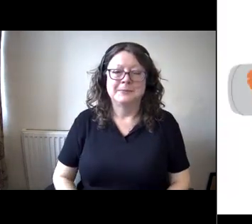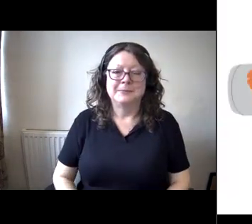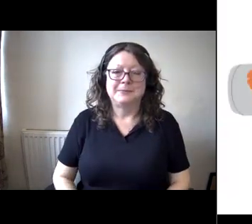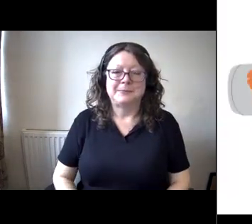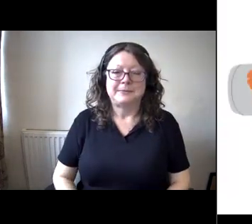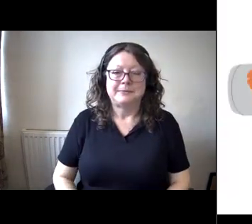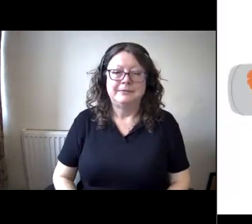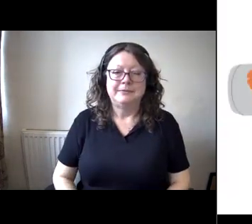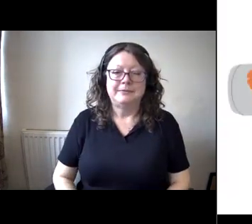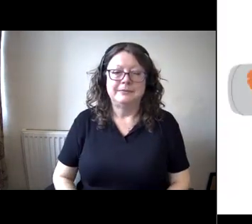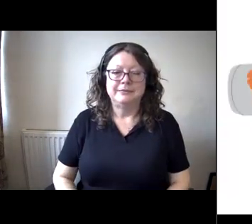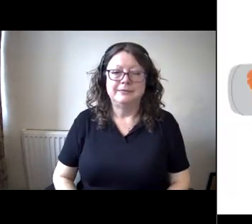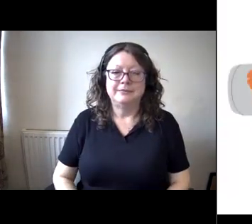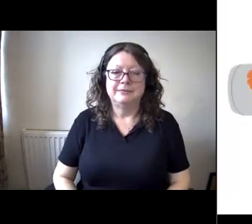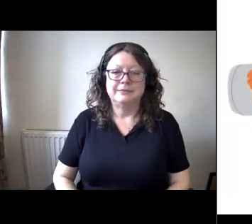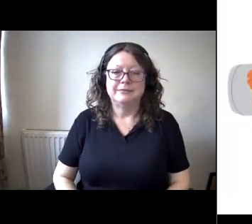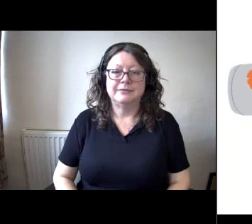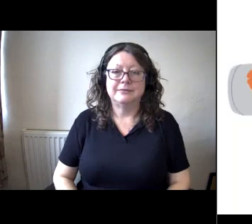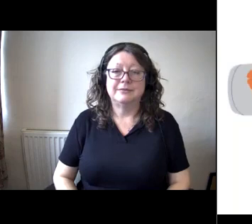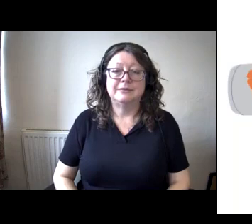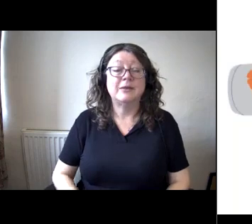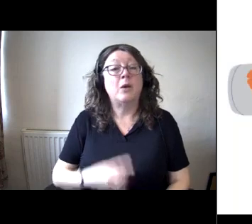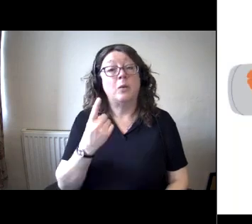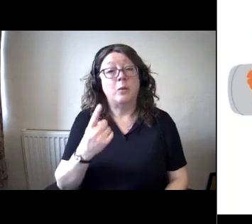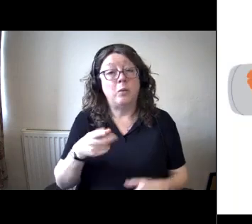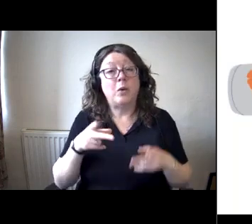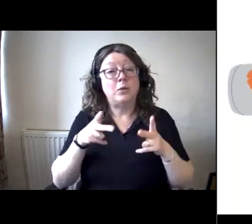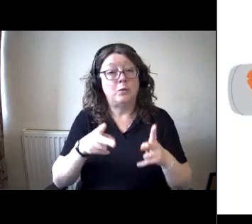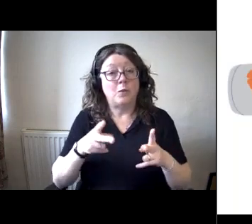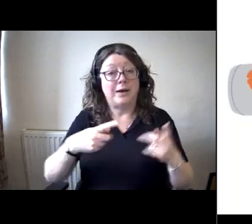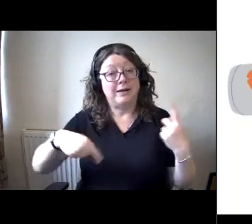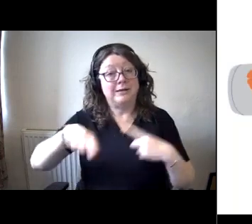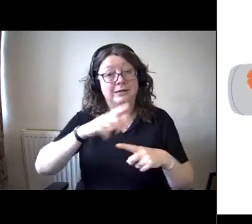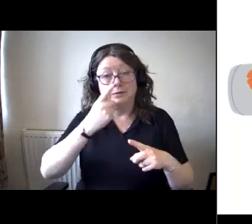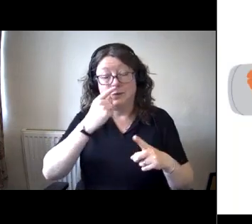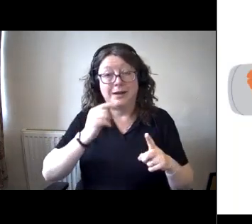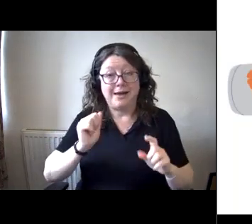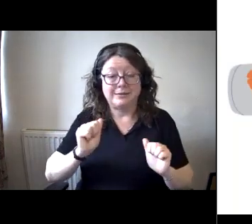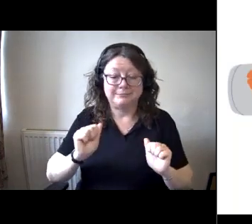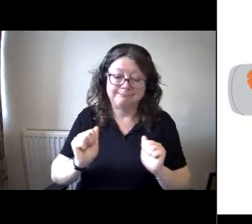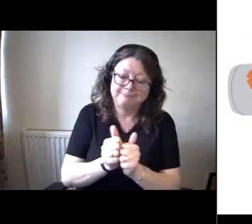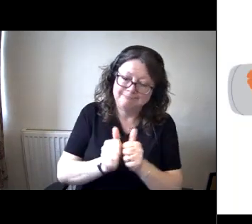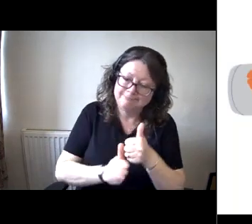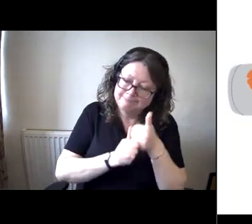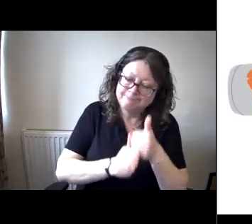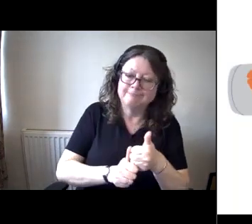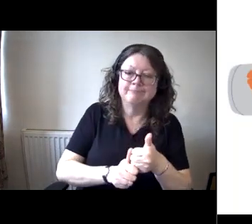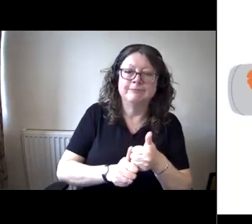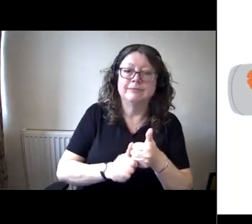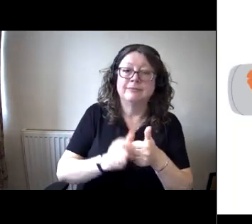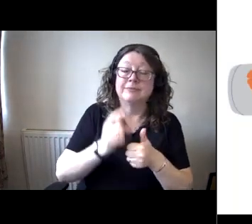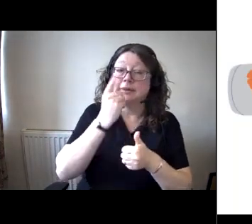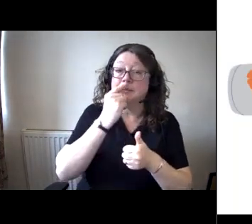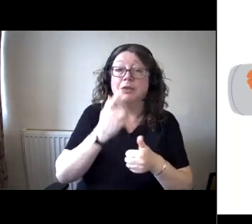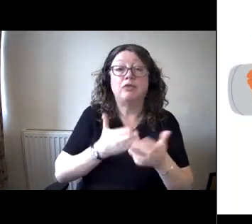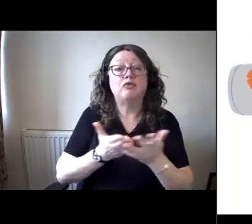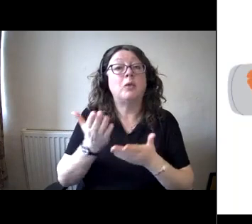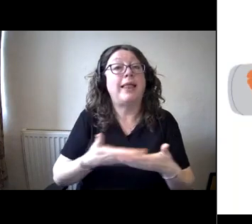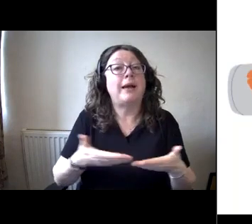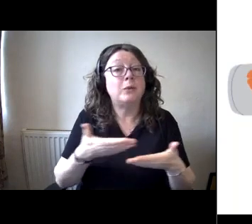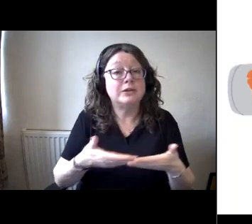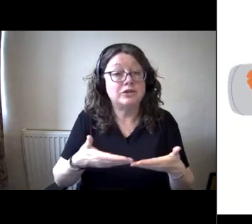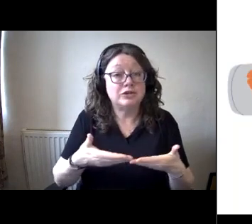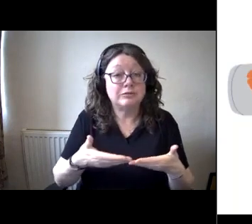So we can do this in the words that we use. And the words that we use, we can use these words